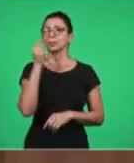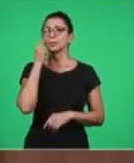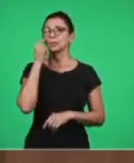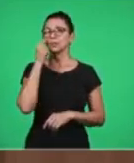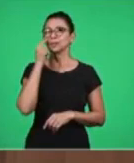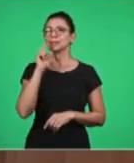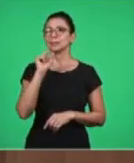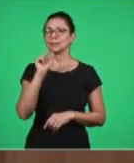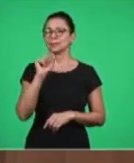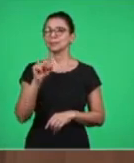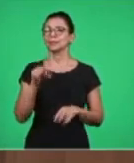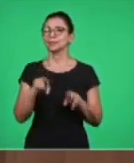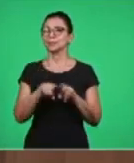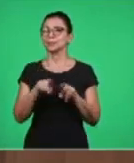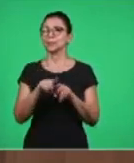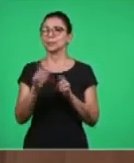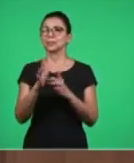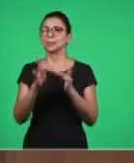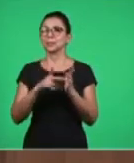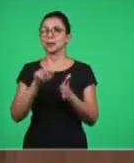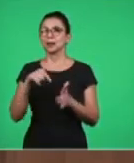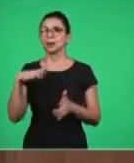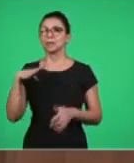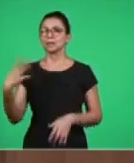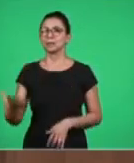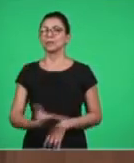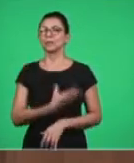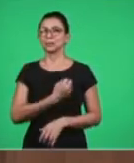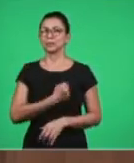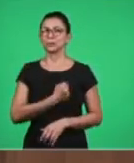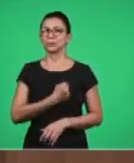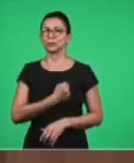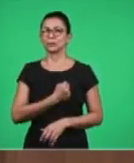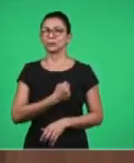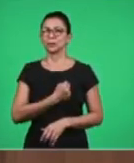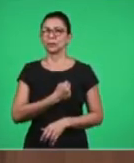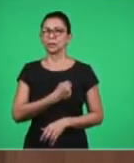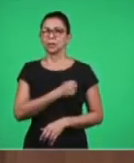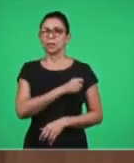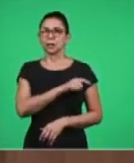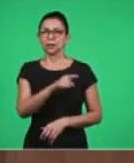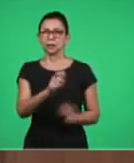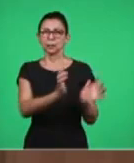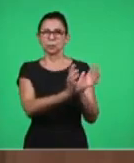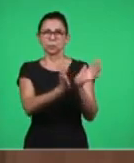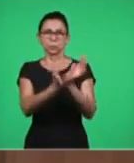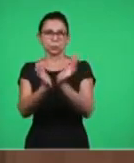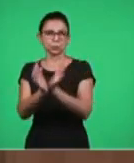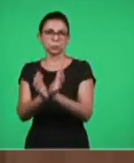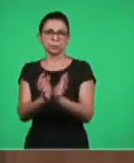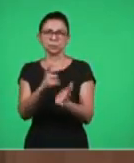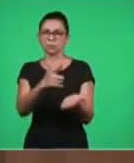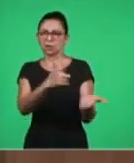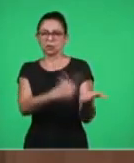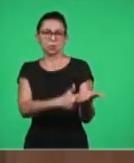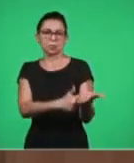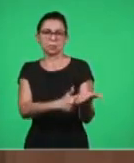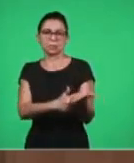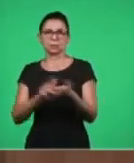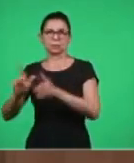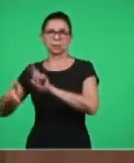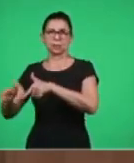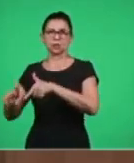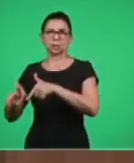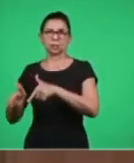And it came that Jesus is the Savior. They have no commitment with Israel as a nation or with